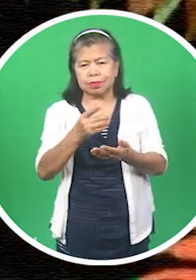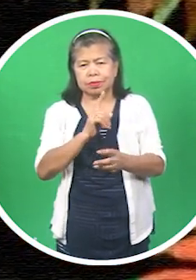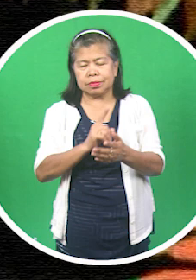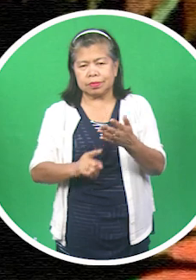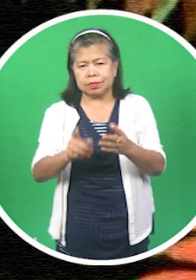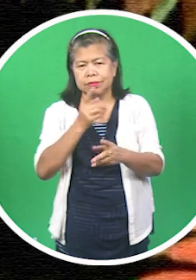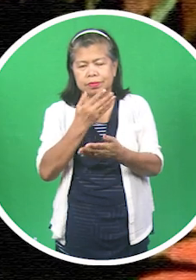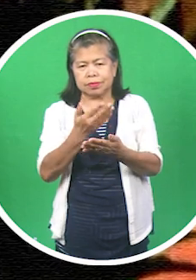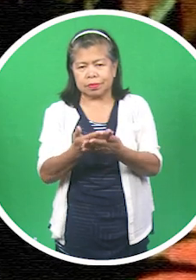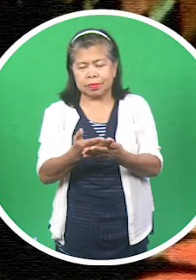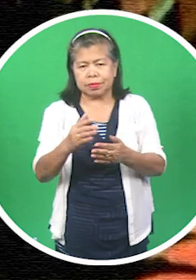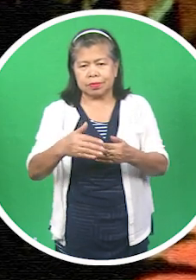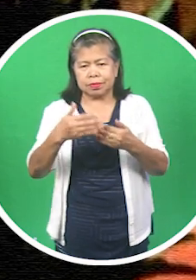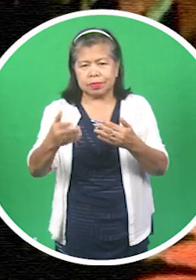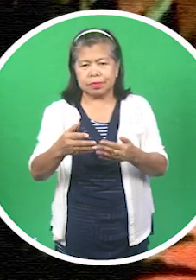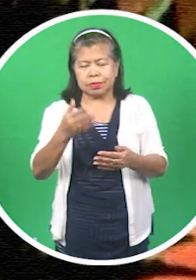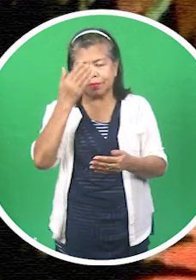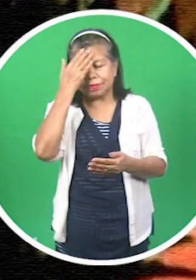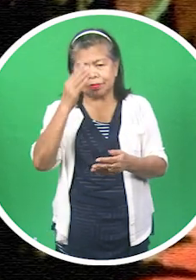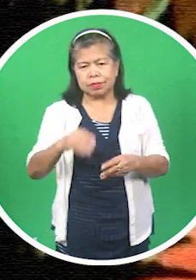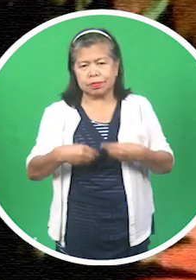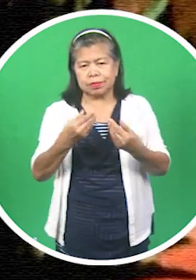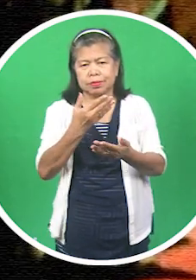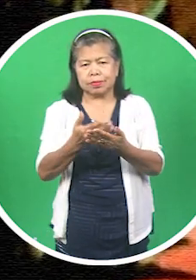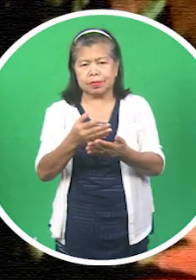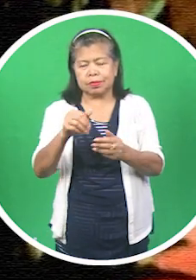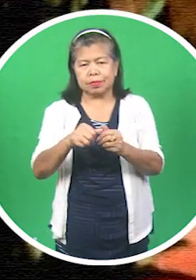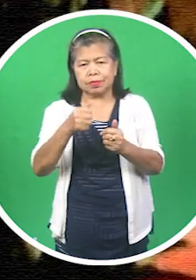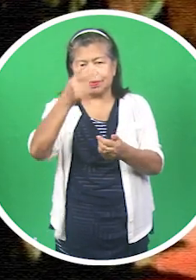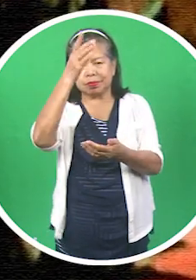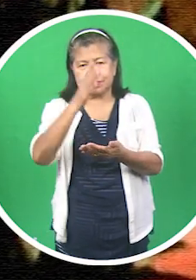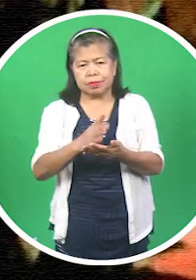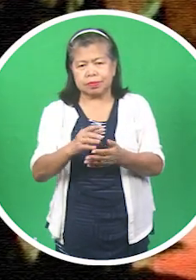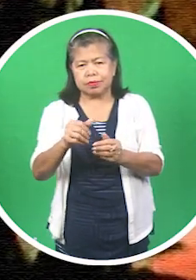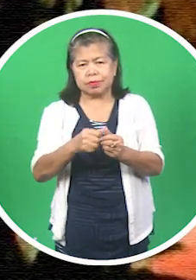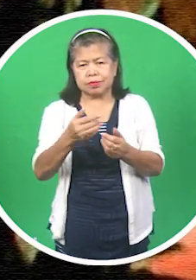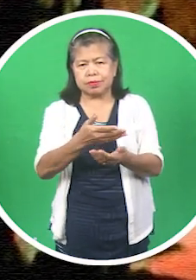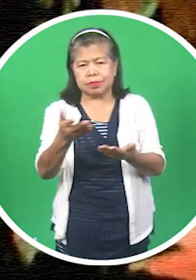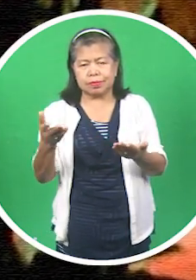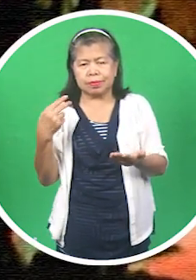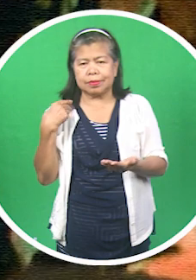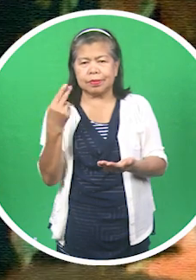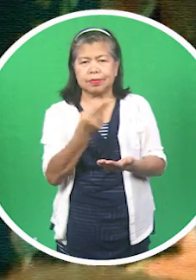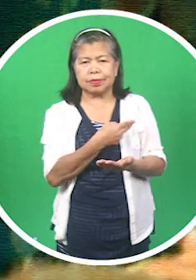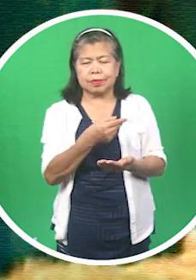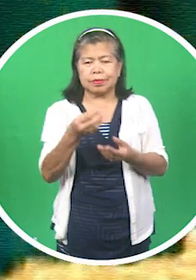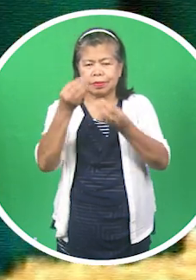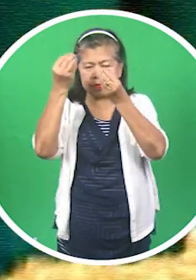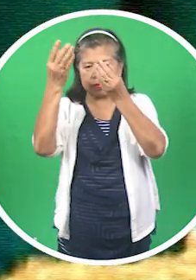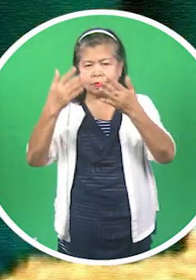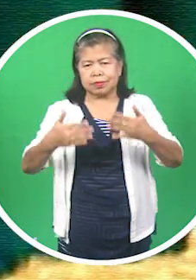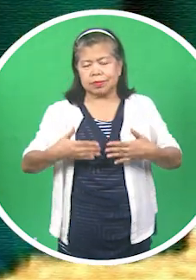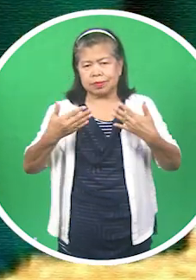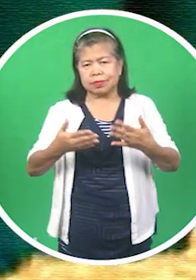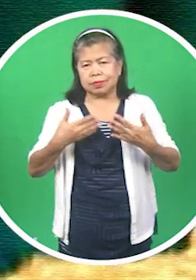to know what is good. Then I will know what is right from wrong, that I may rule well."